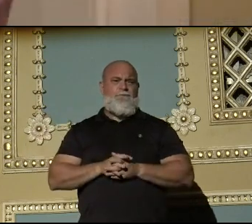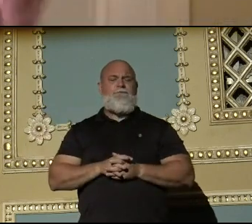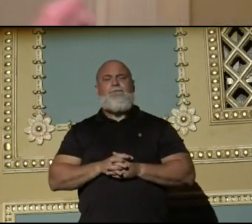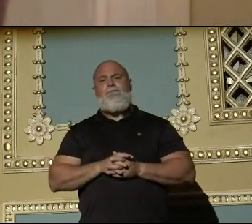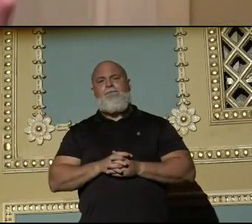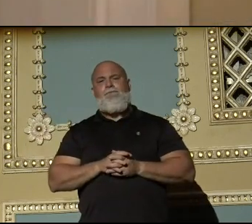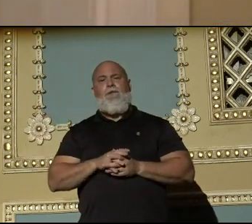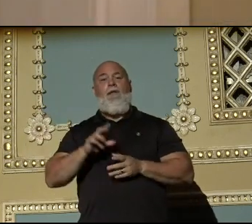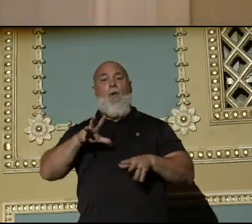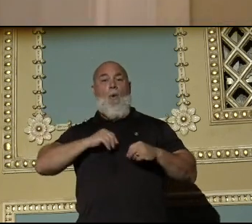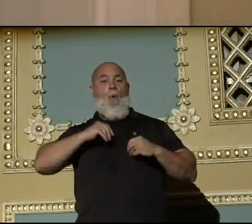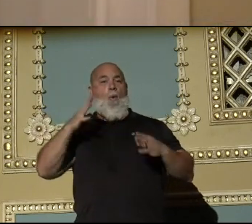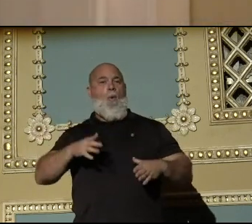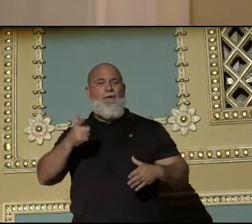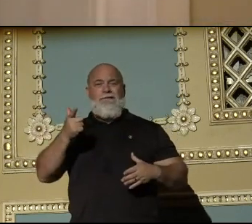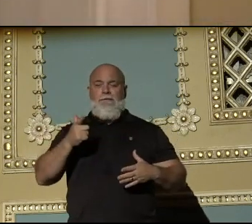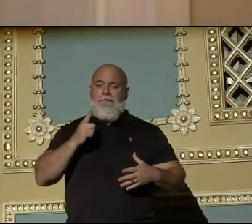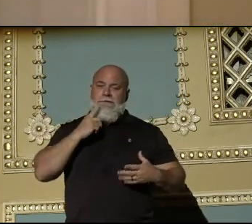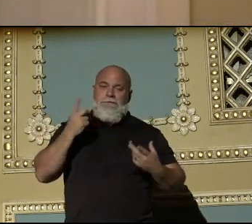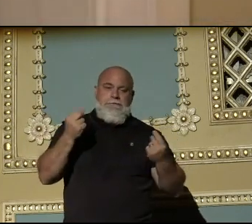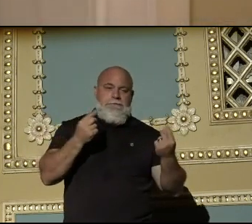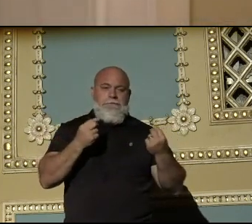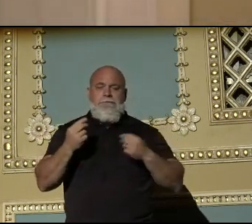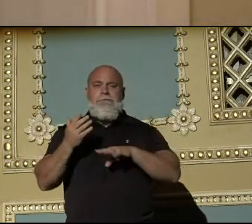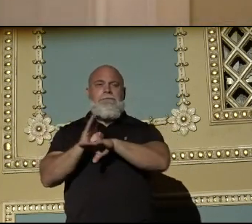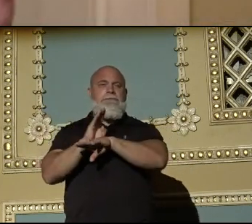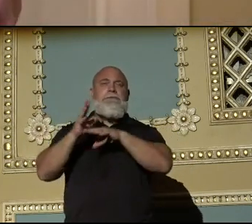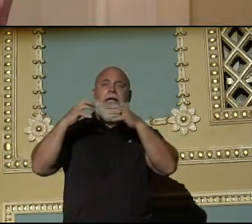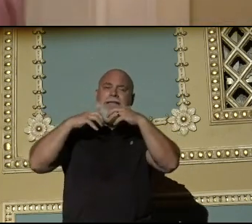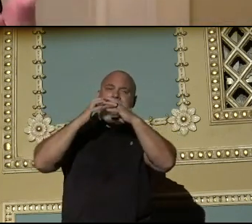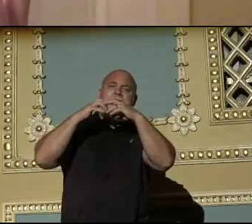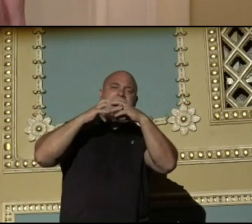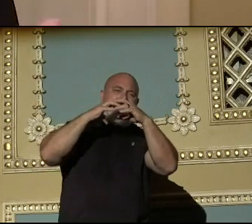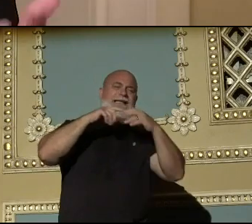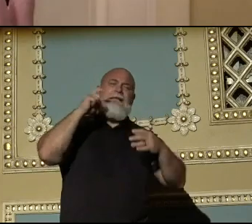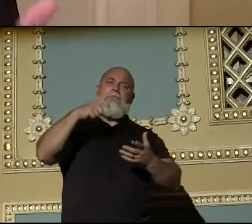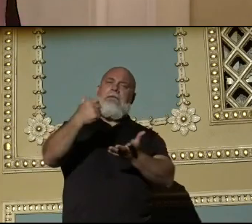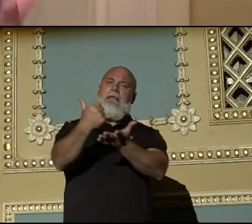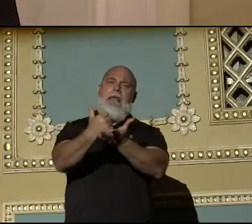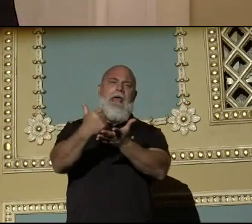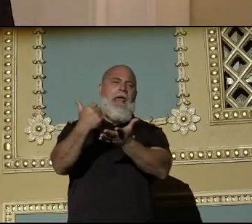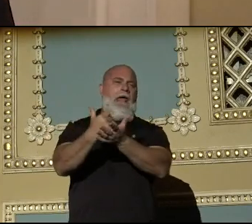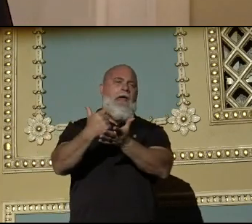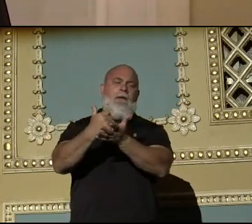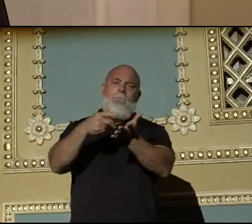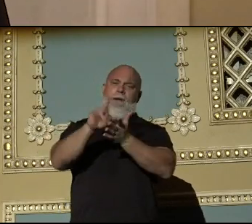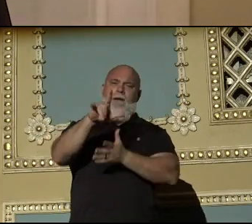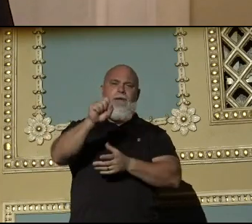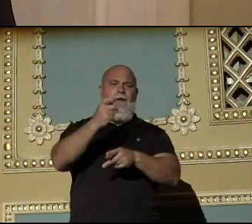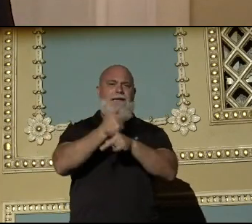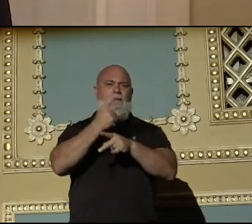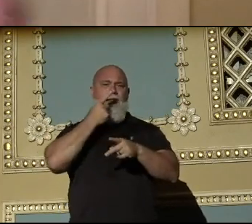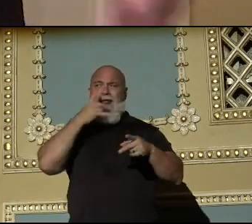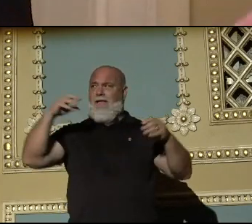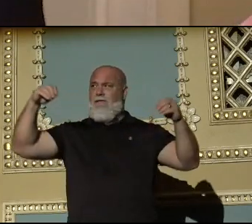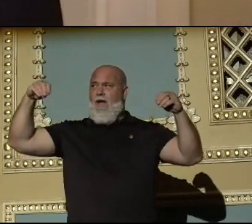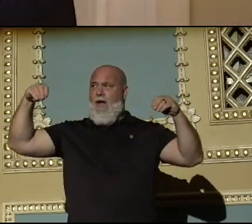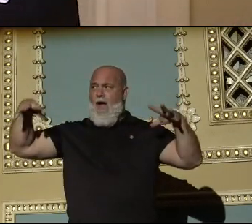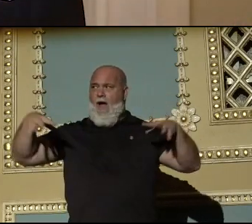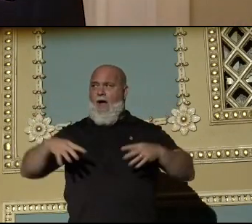owner did all they could to save the dilapidated facility, but needed help paying the bills just to keep the lights on.